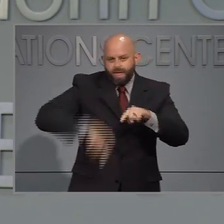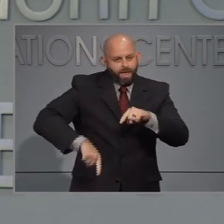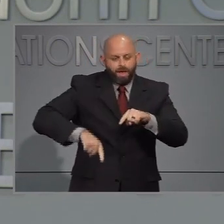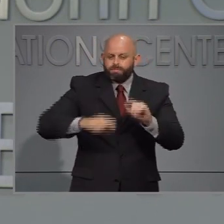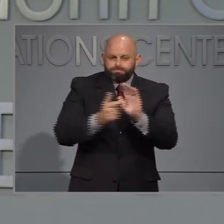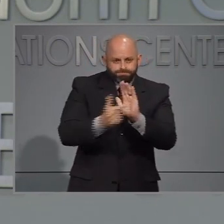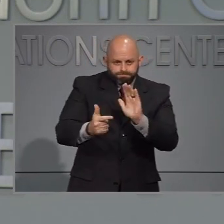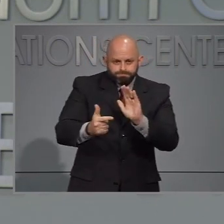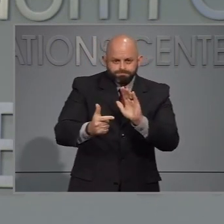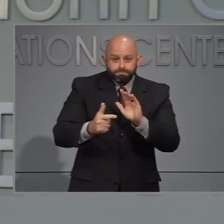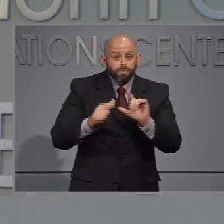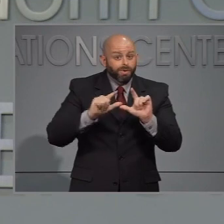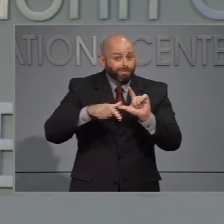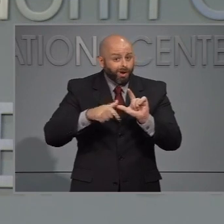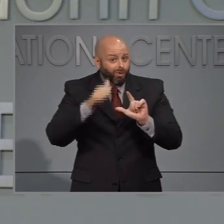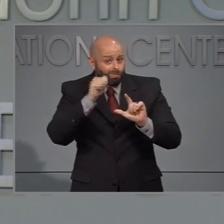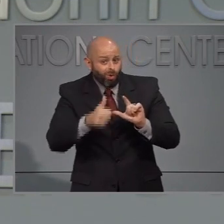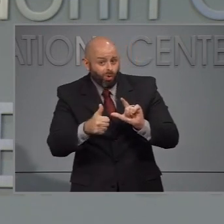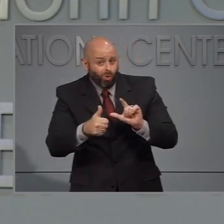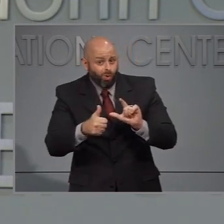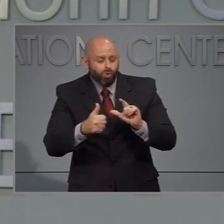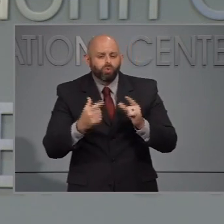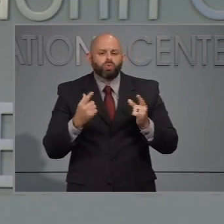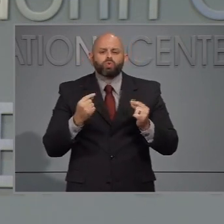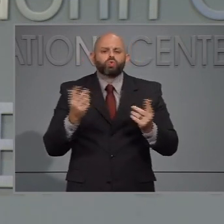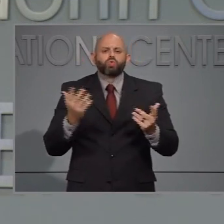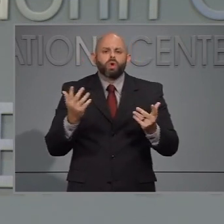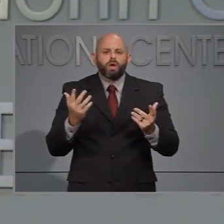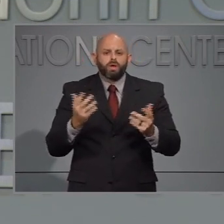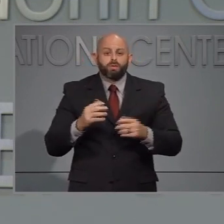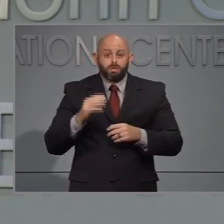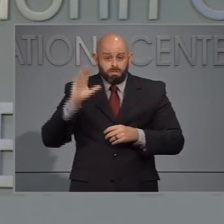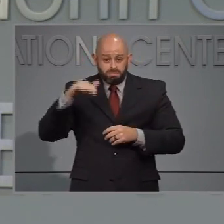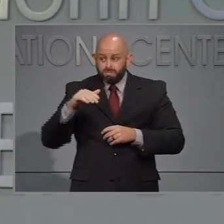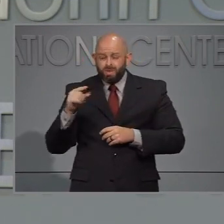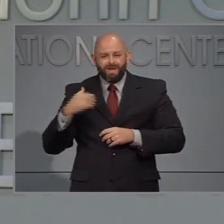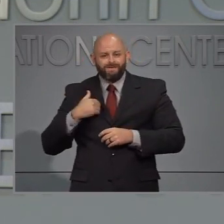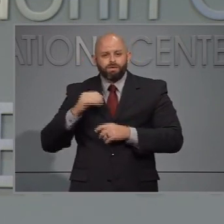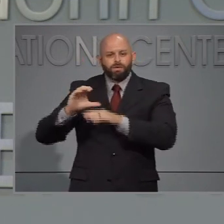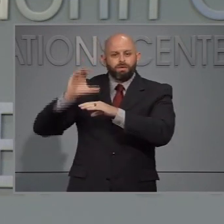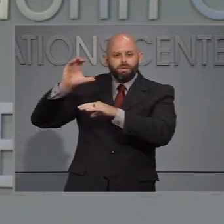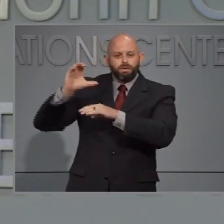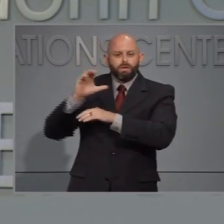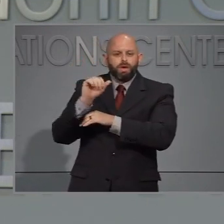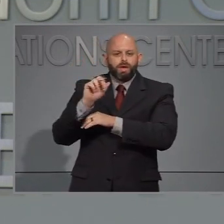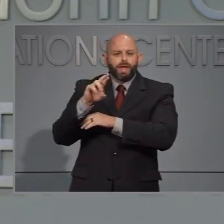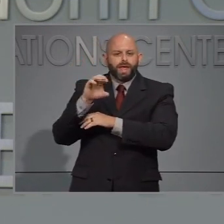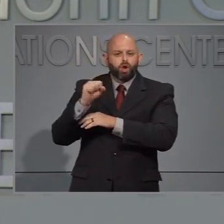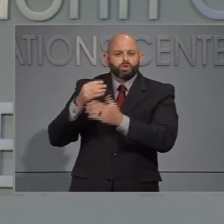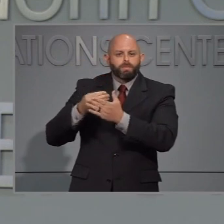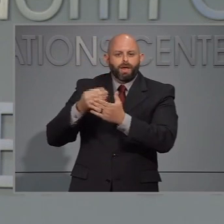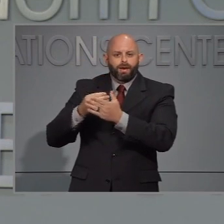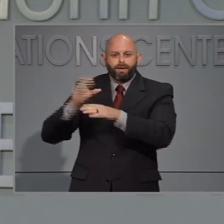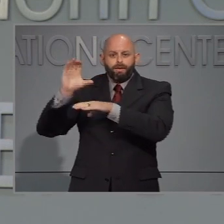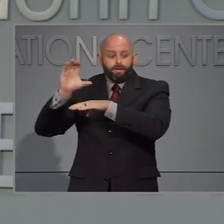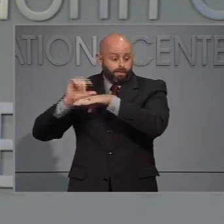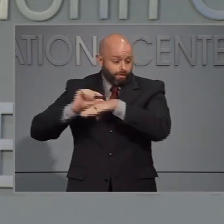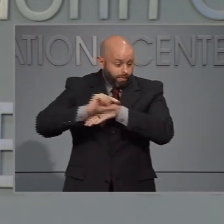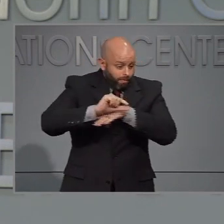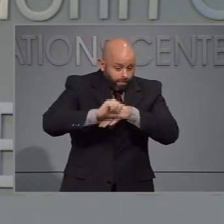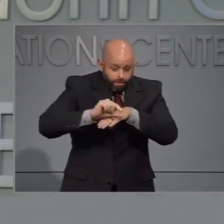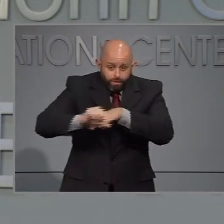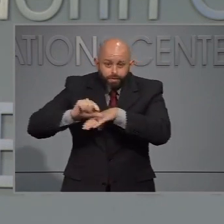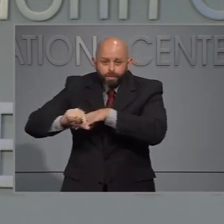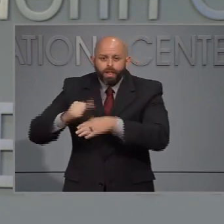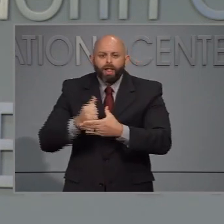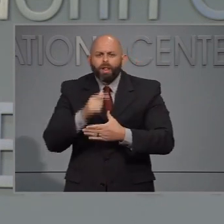about what you envision this CARES money would do? Would it be designed to primarily help customers? Would it help local governments,